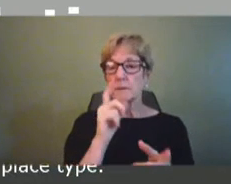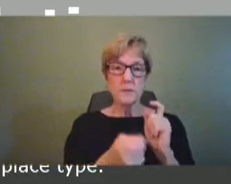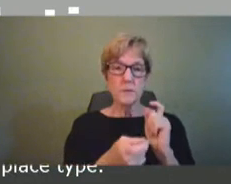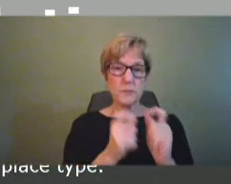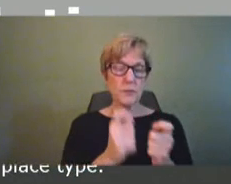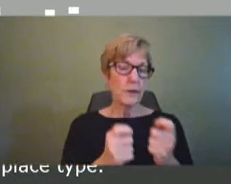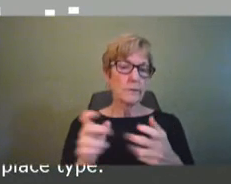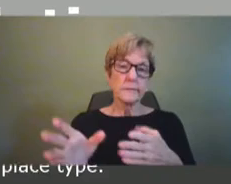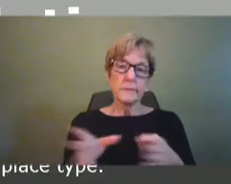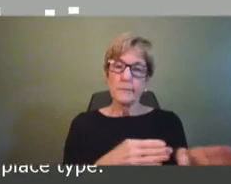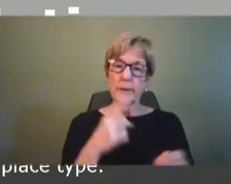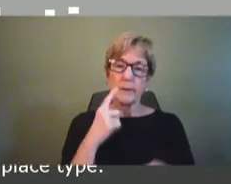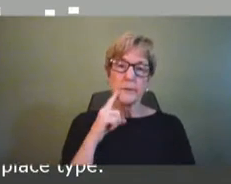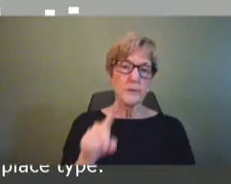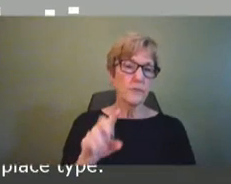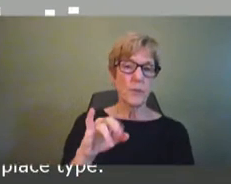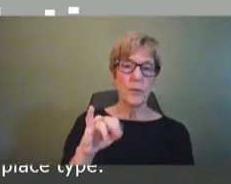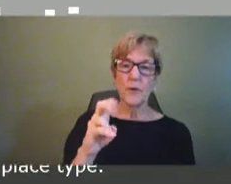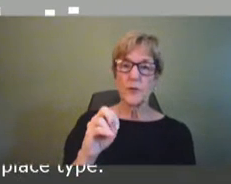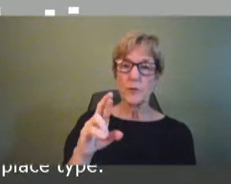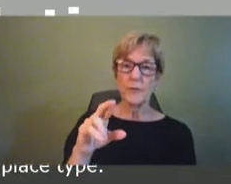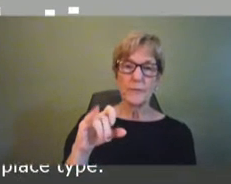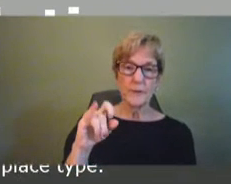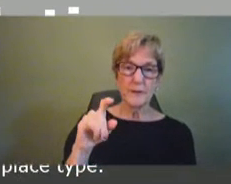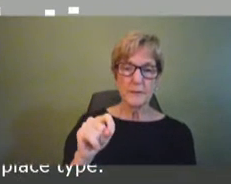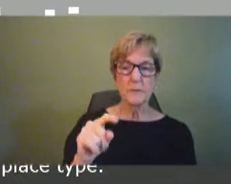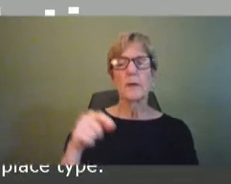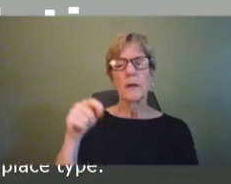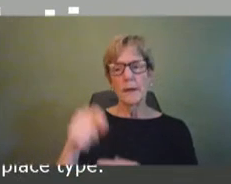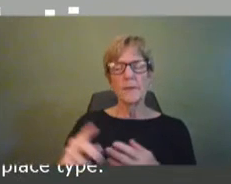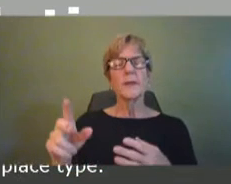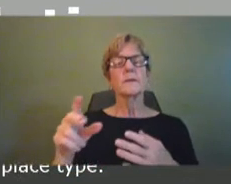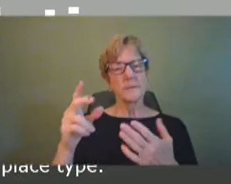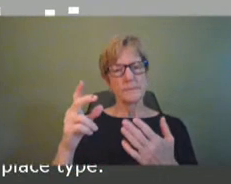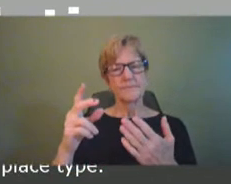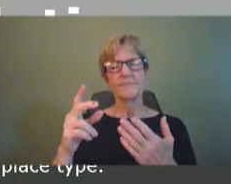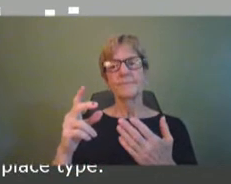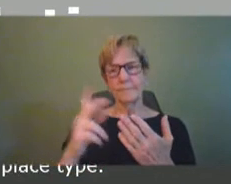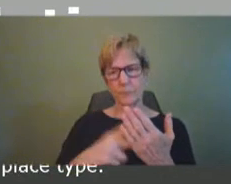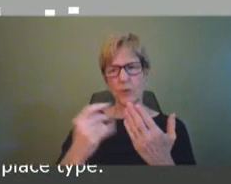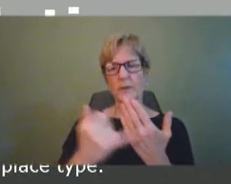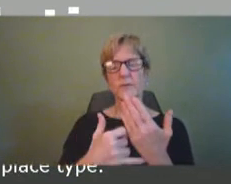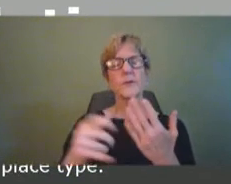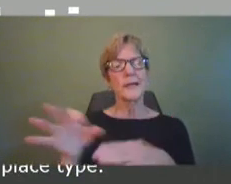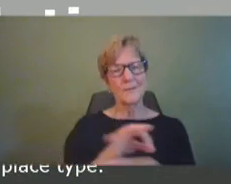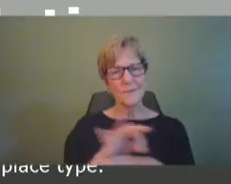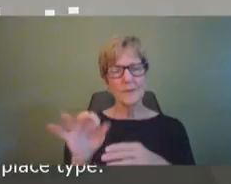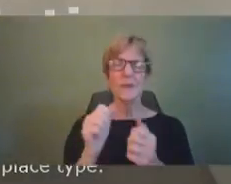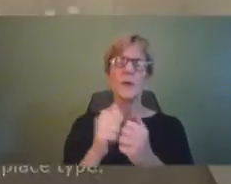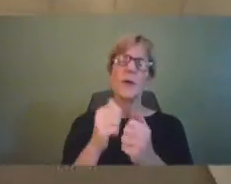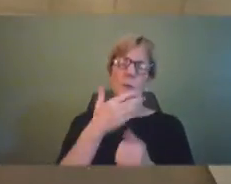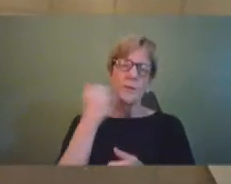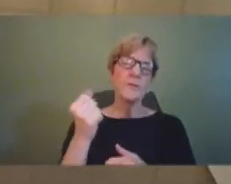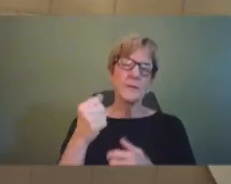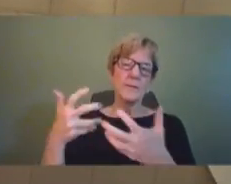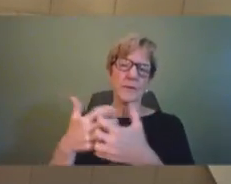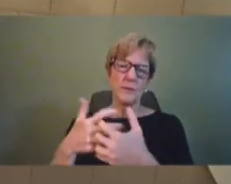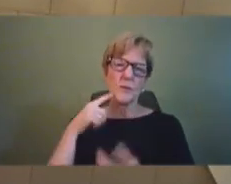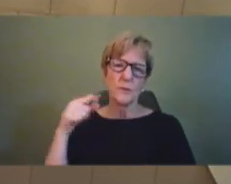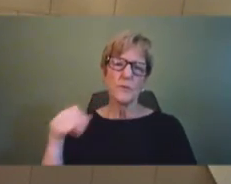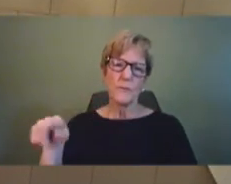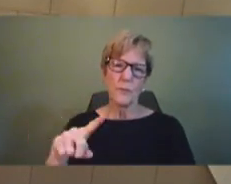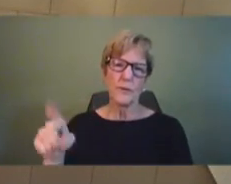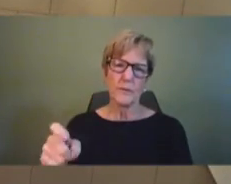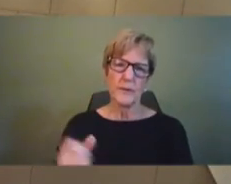District just allows this project to function within the River District with some standards that are better suited for it so with that we'll be happy to take any questions I do